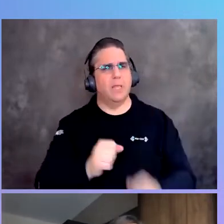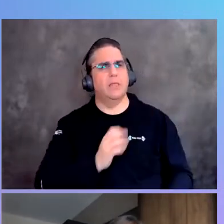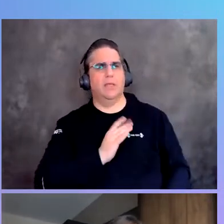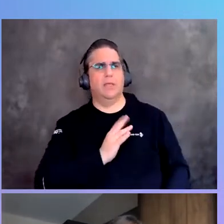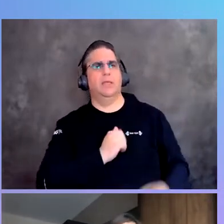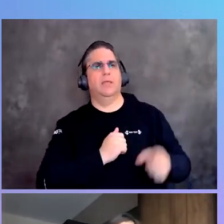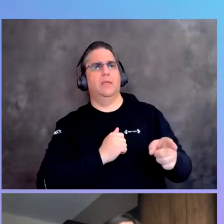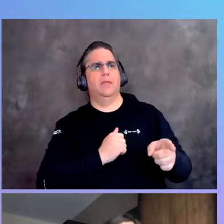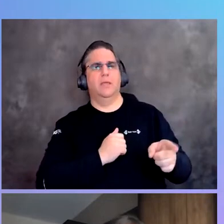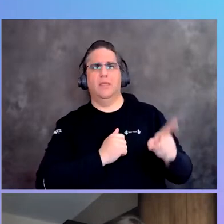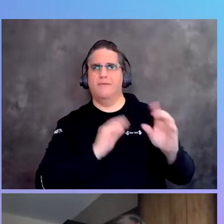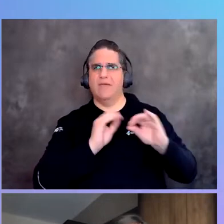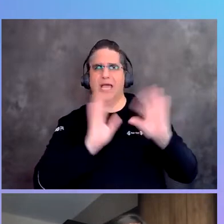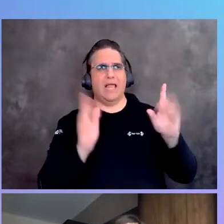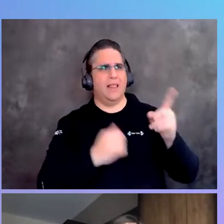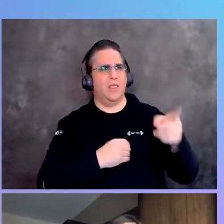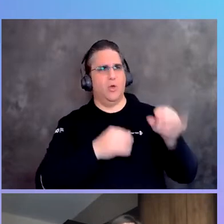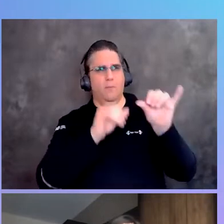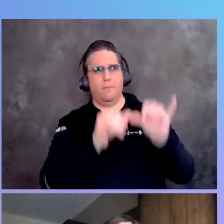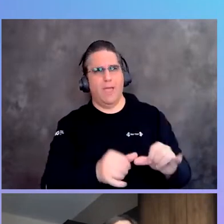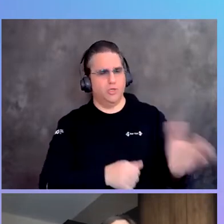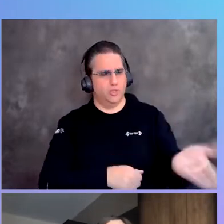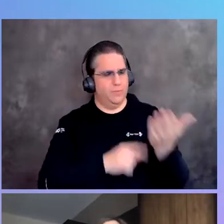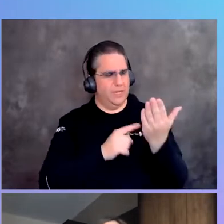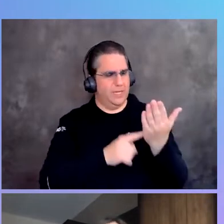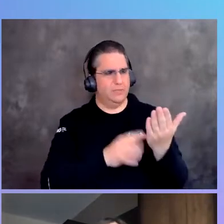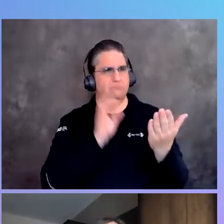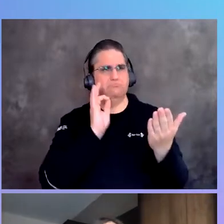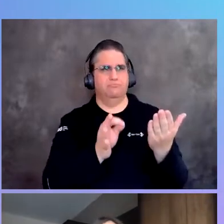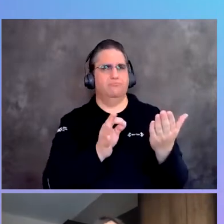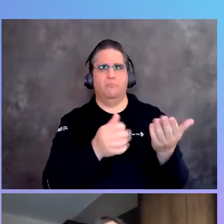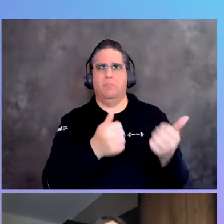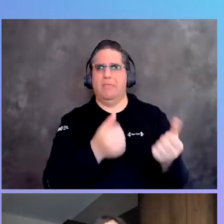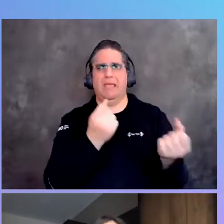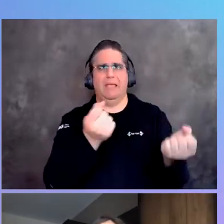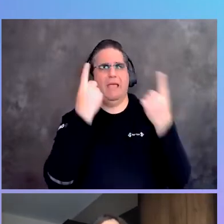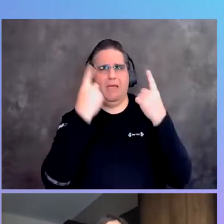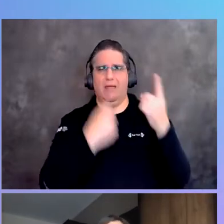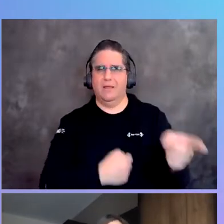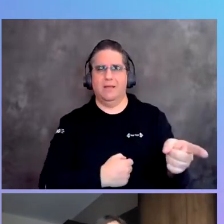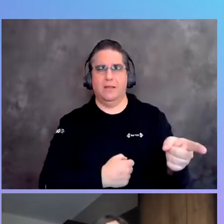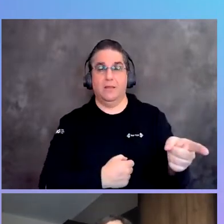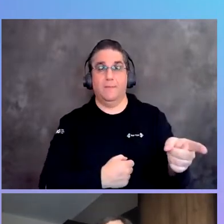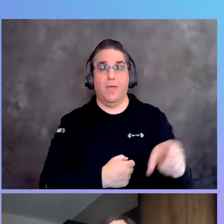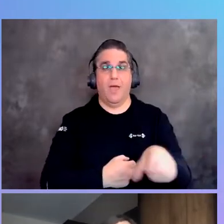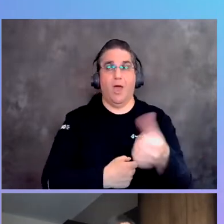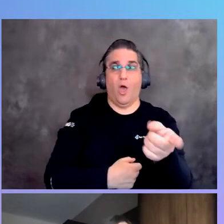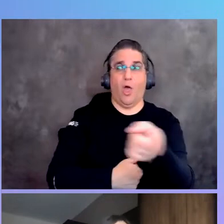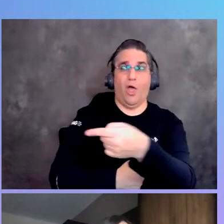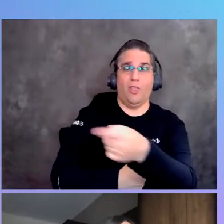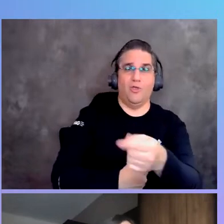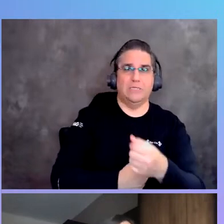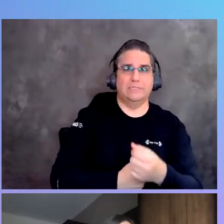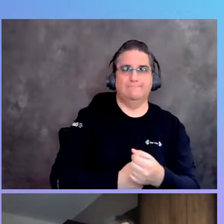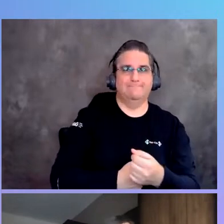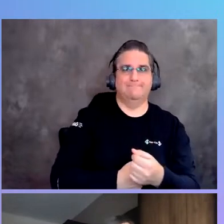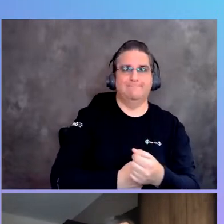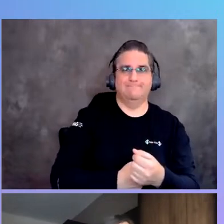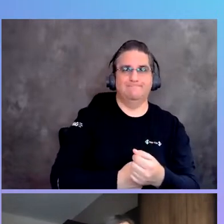really clear measurements set up throughout the process. And for others, it might purely